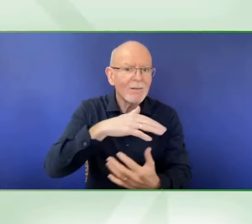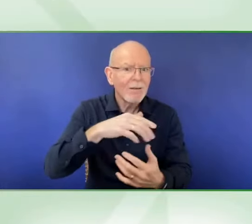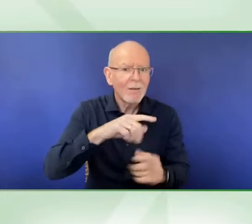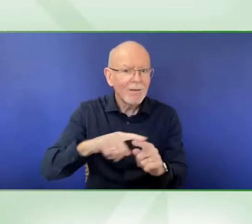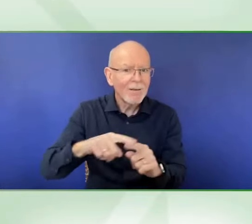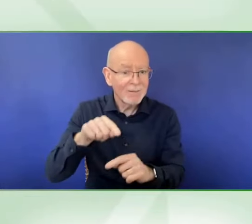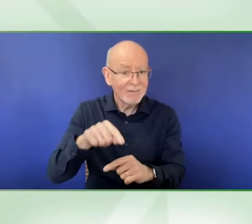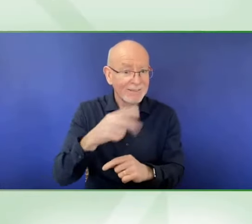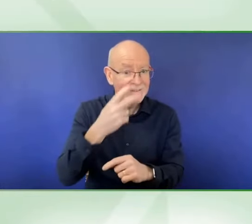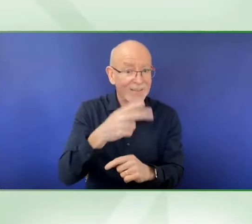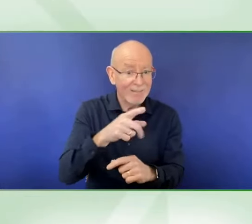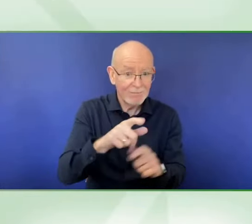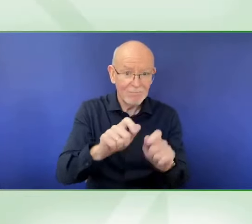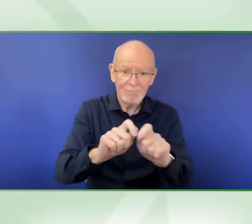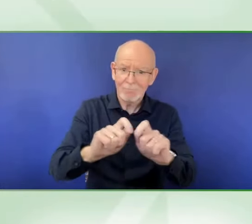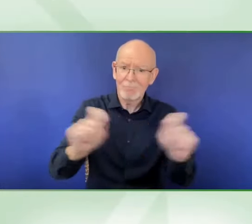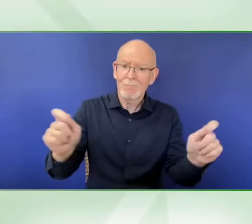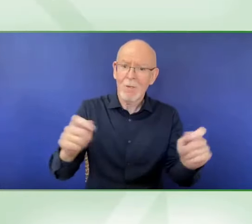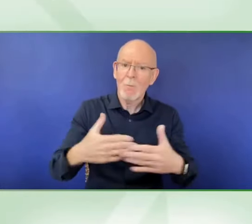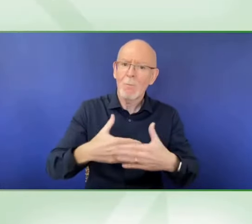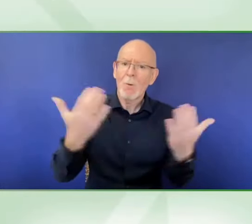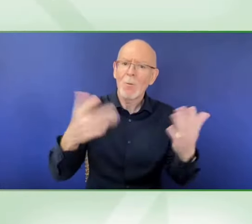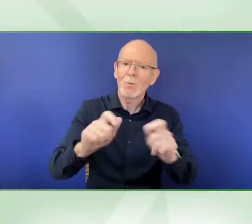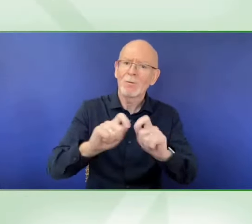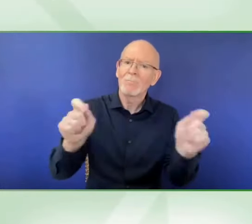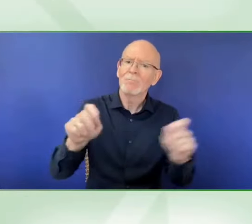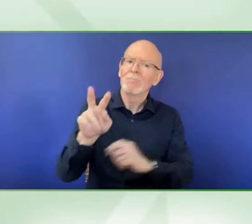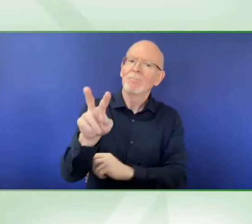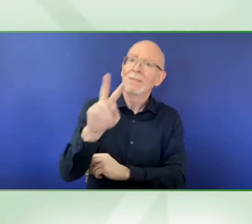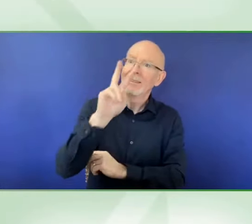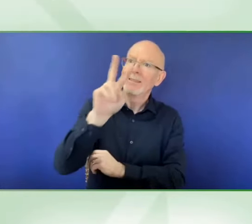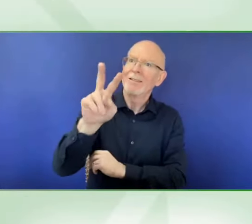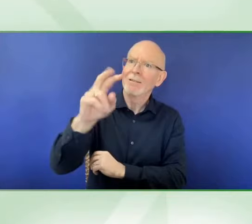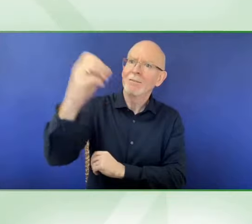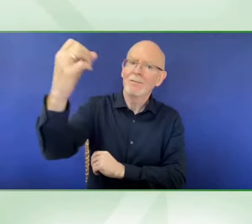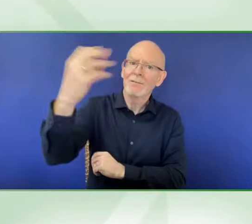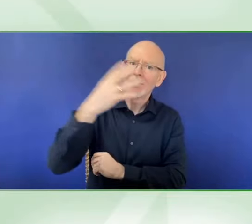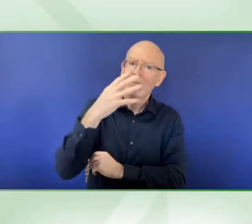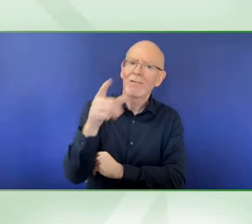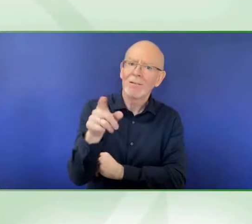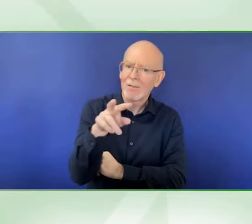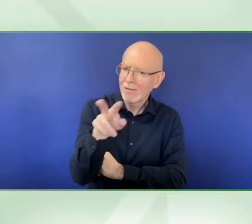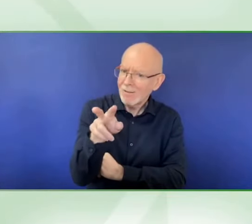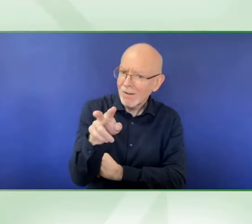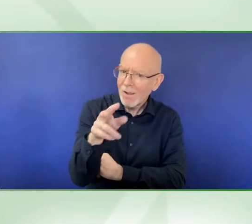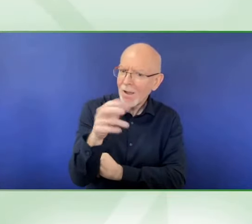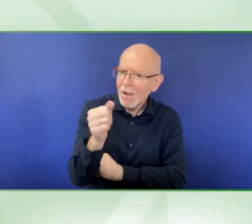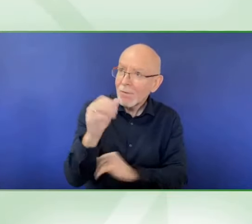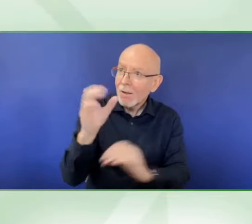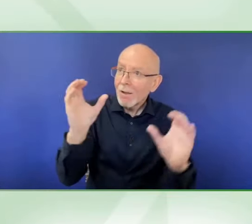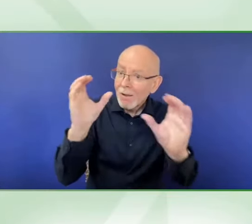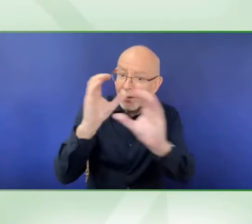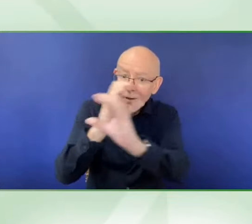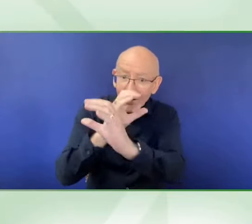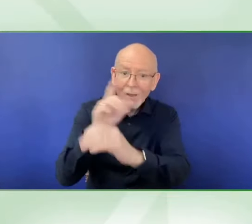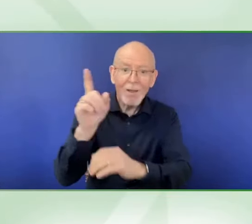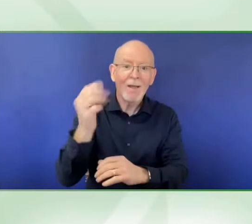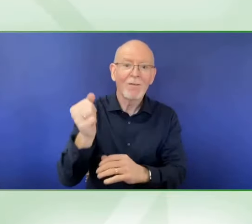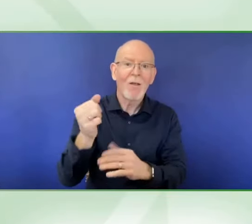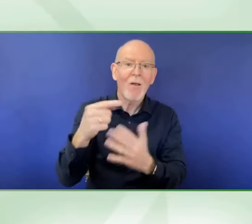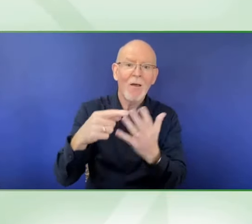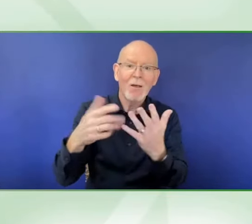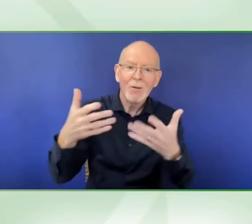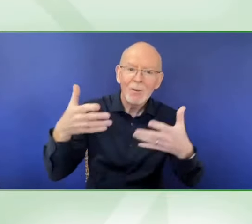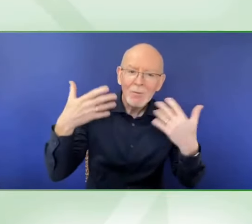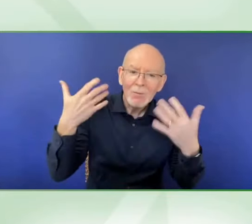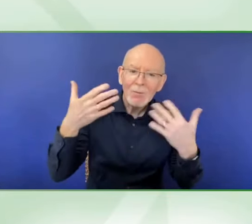you're experiencing astronomy. So that is something that we have to do from the get-go, from home. So if we don't have